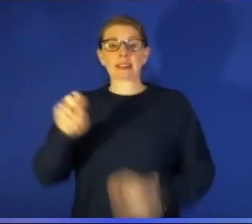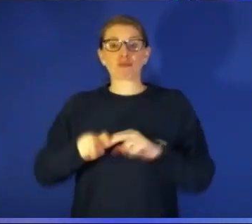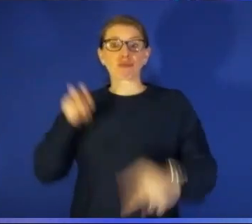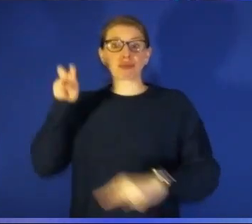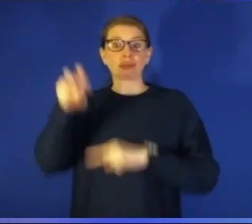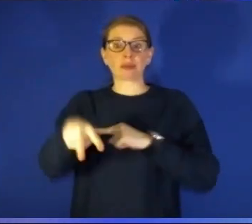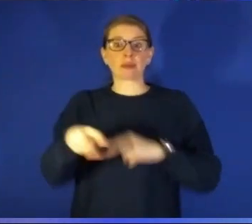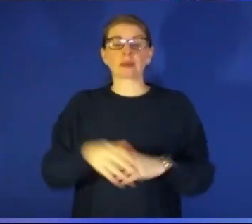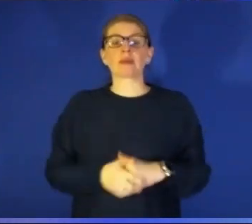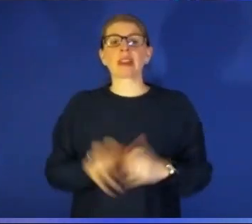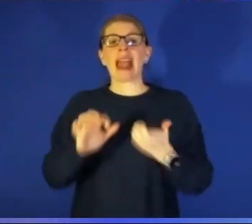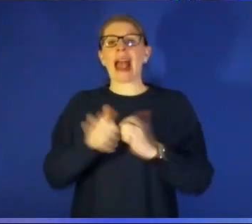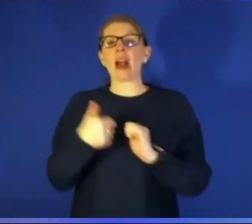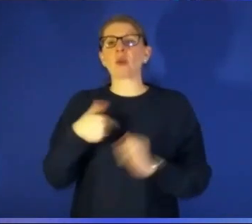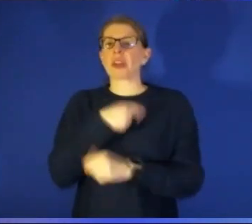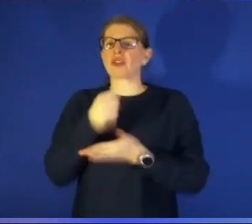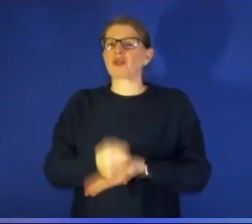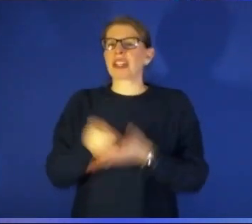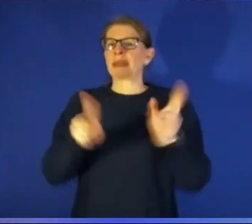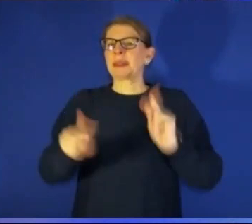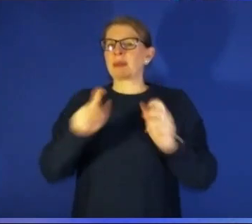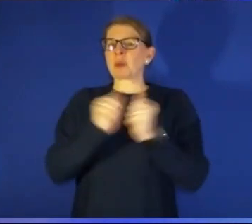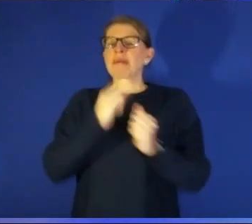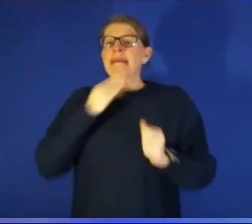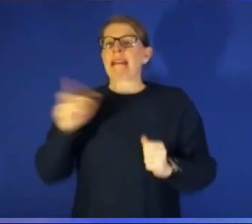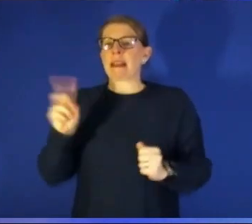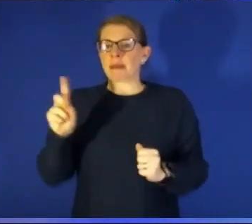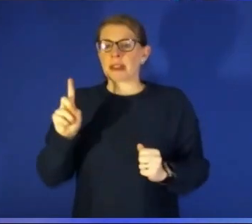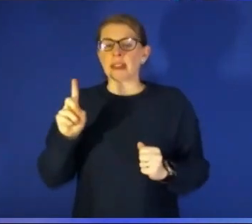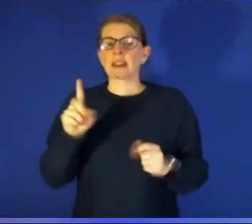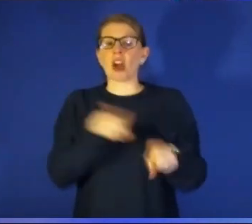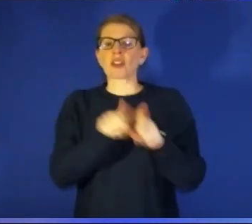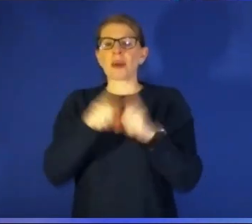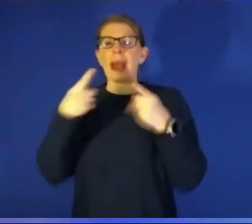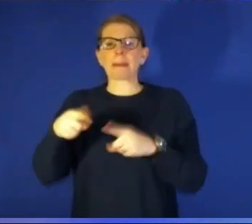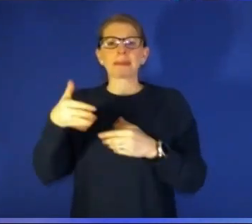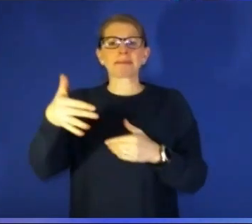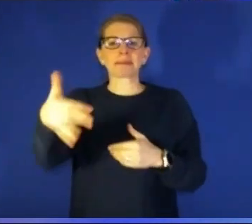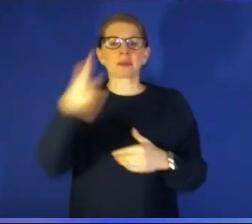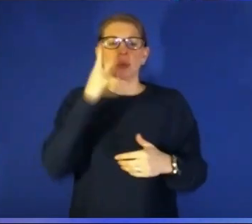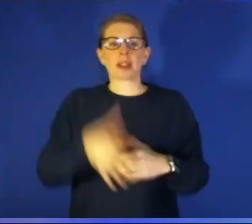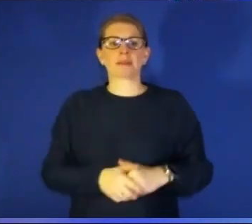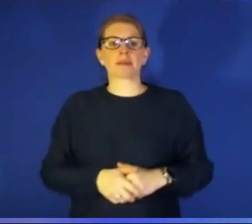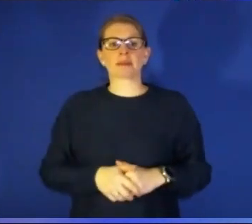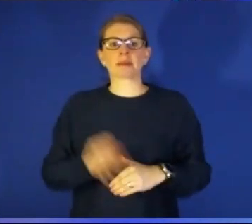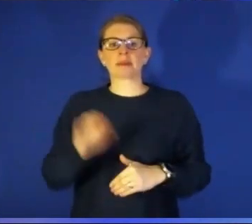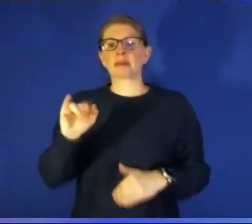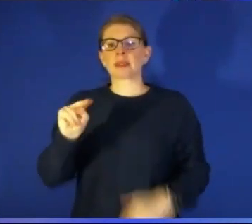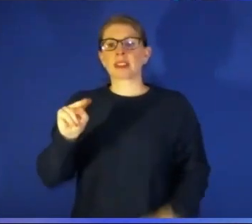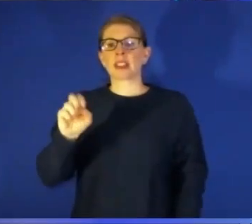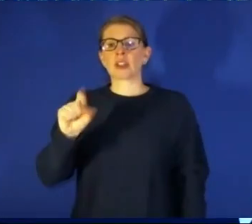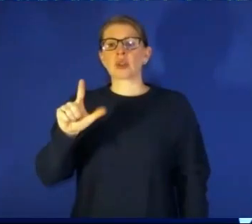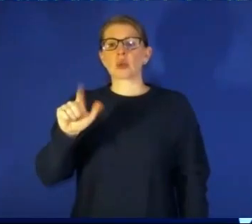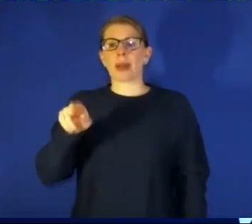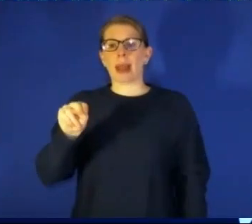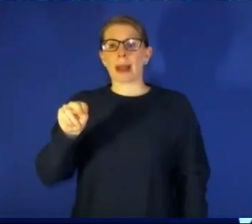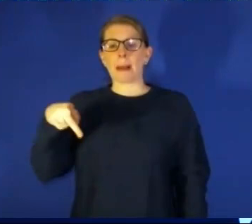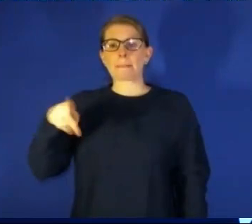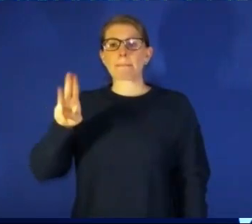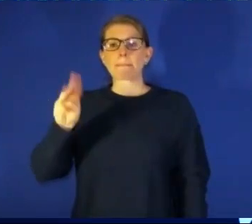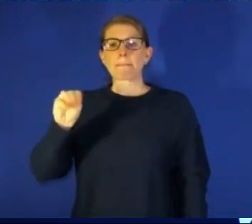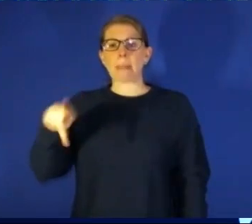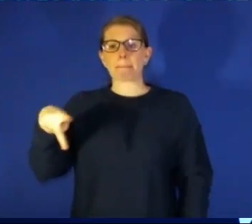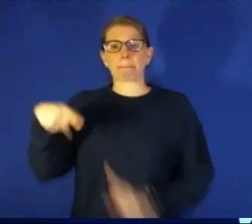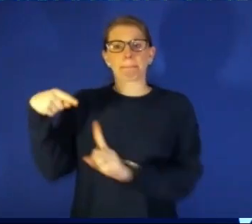we're treating people with diabetes and where we're headed. Let's talk about insulin pumps, for one. So I think